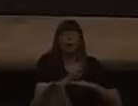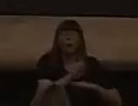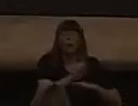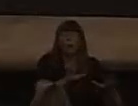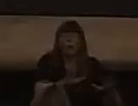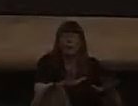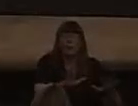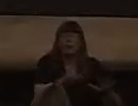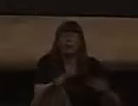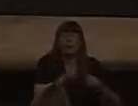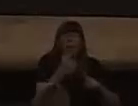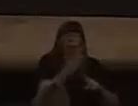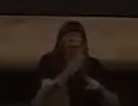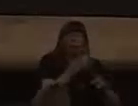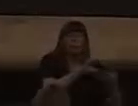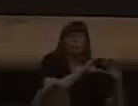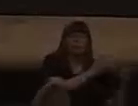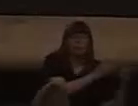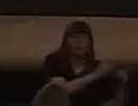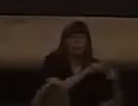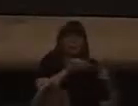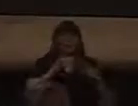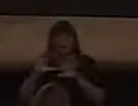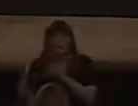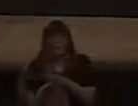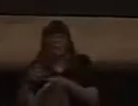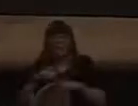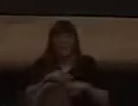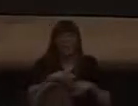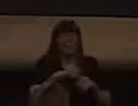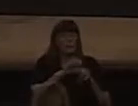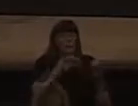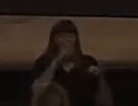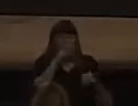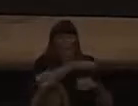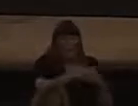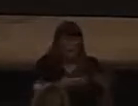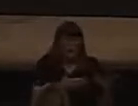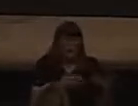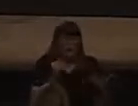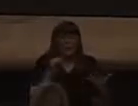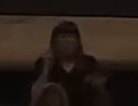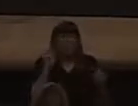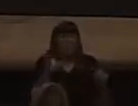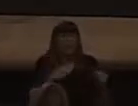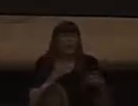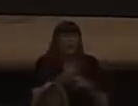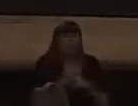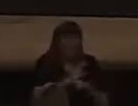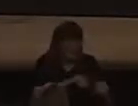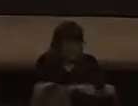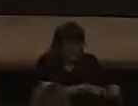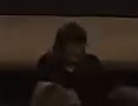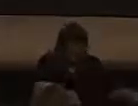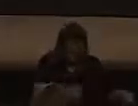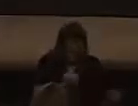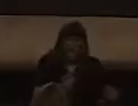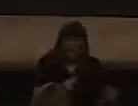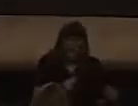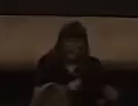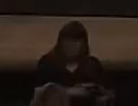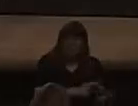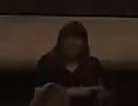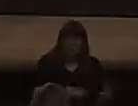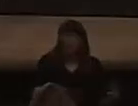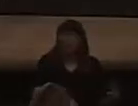another, particularly if they're light, we can't see them. And if someone could just put some tactile tape on them so that our cane